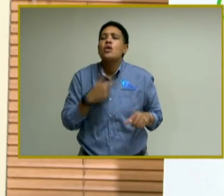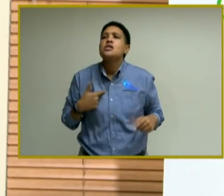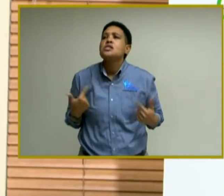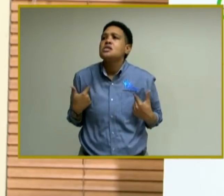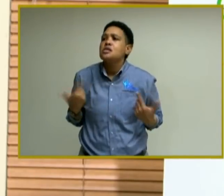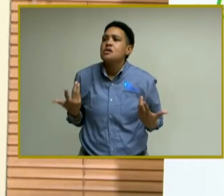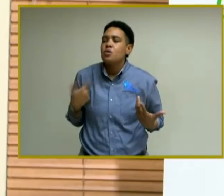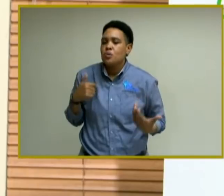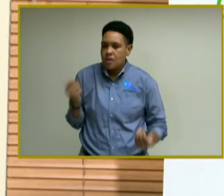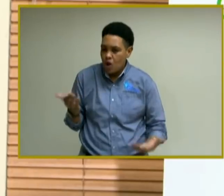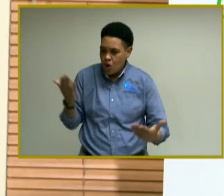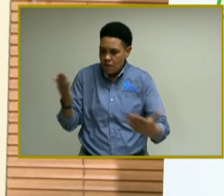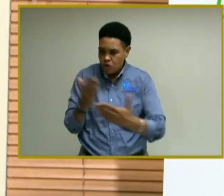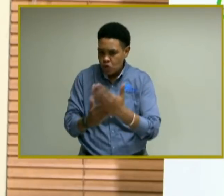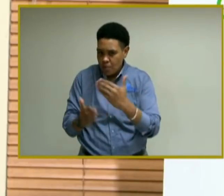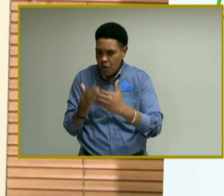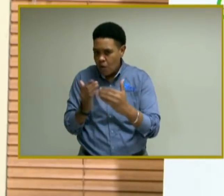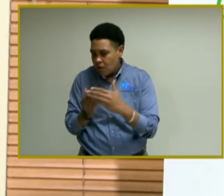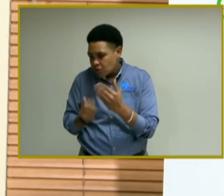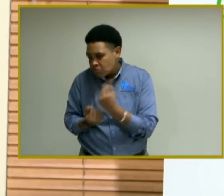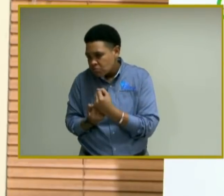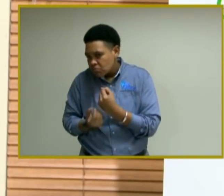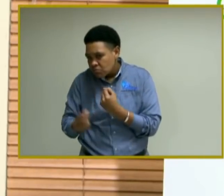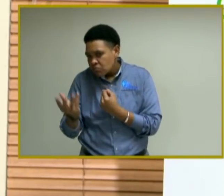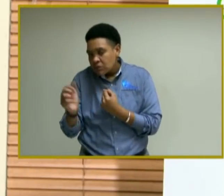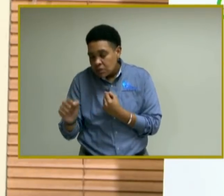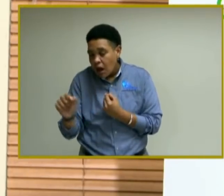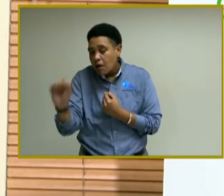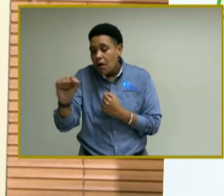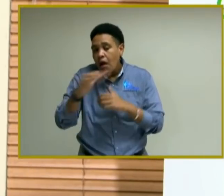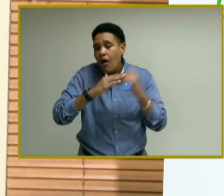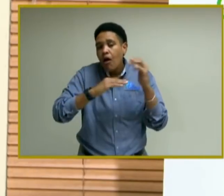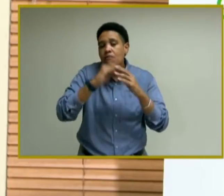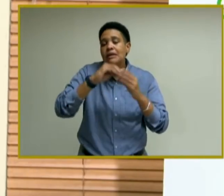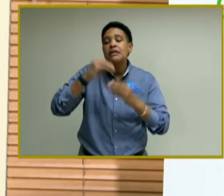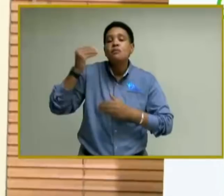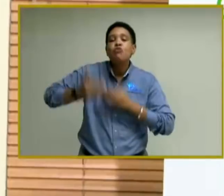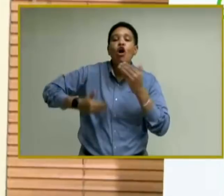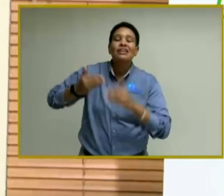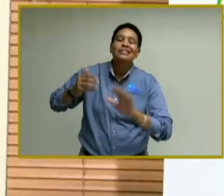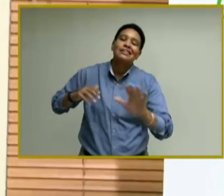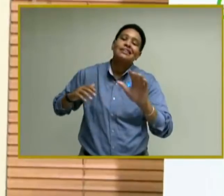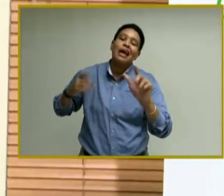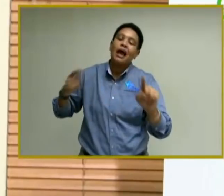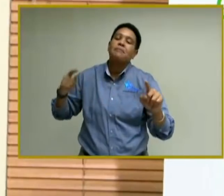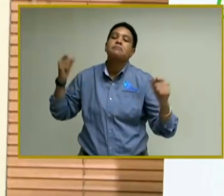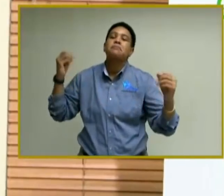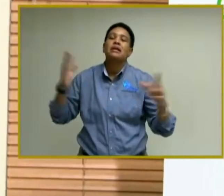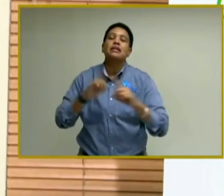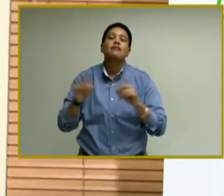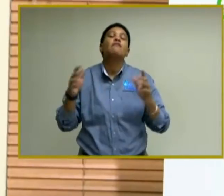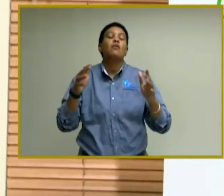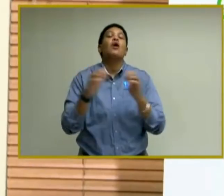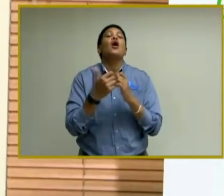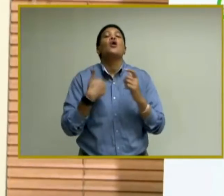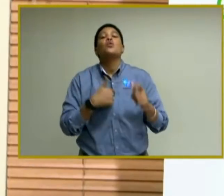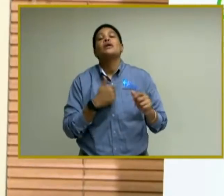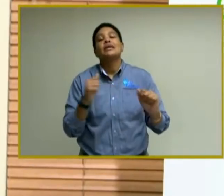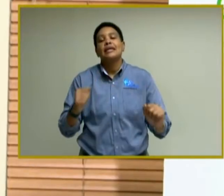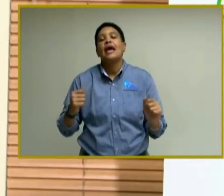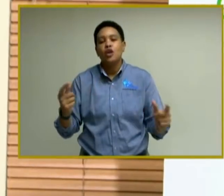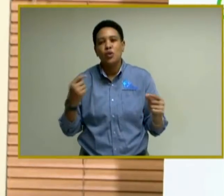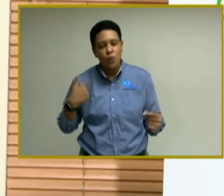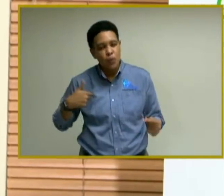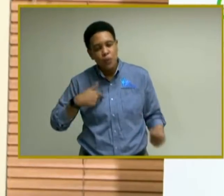we can offer some comfort to, and can be comforted in the process. And there are many ways to do that, and